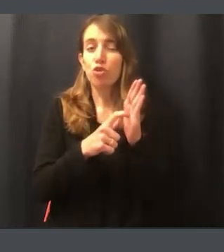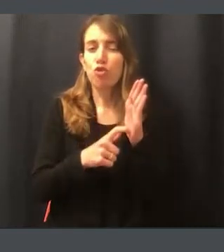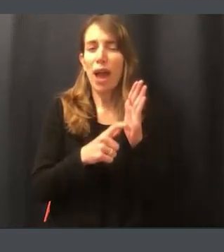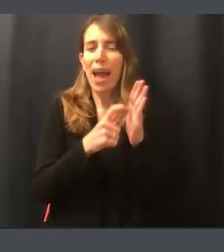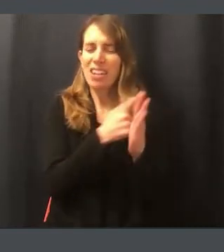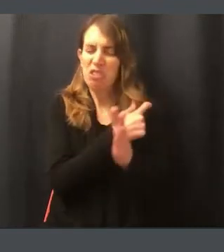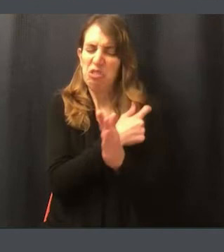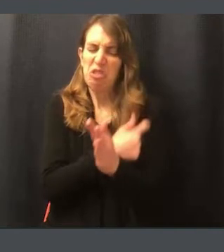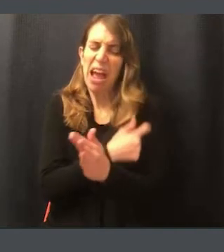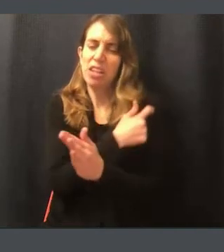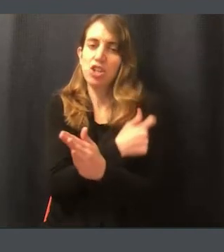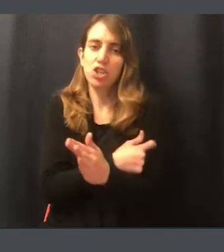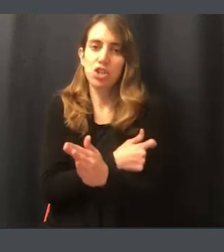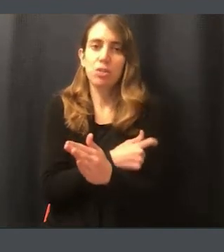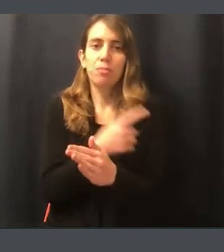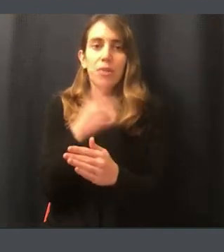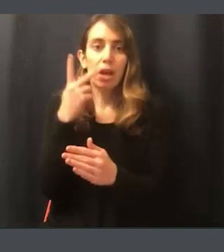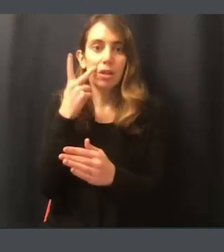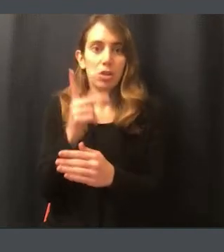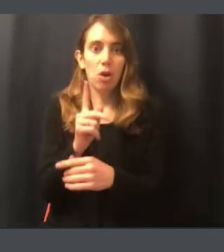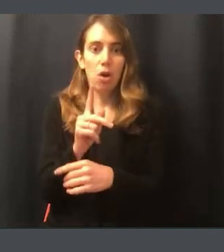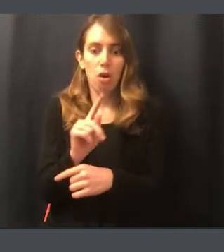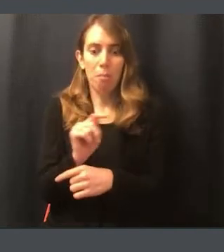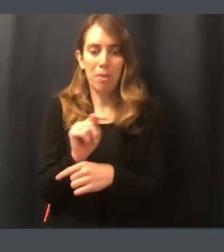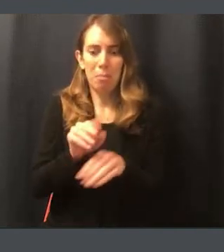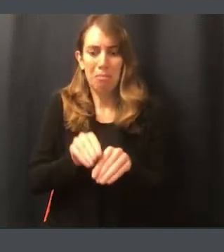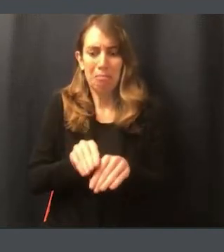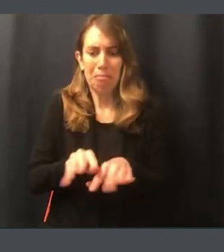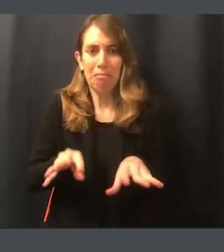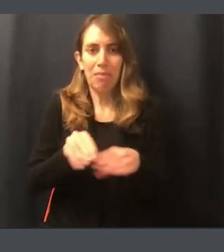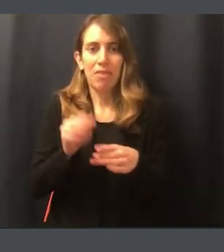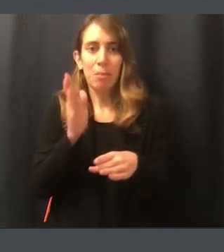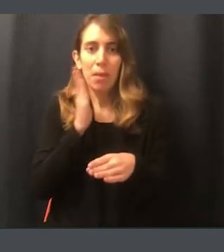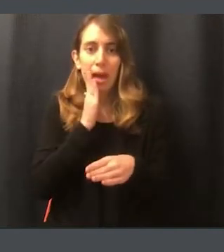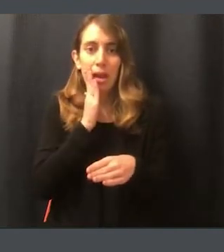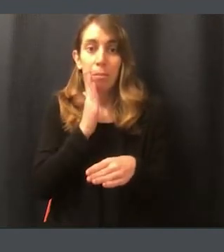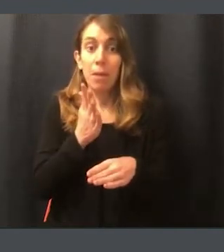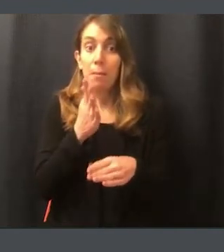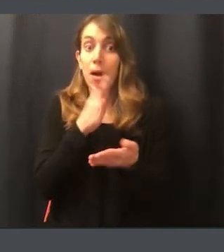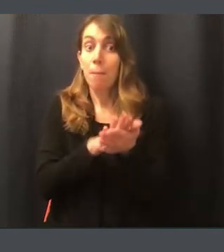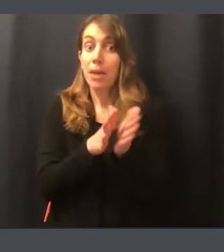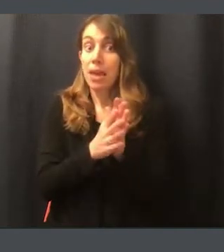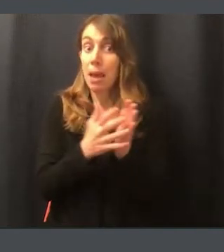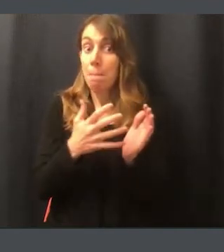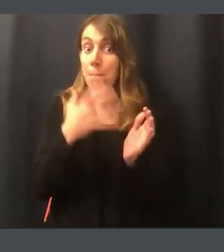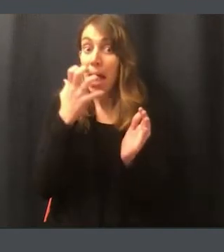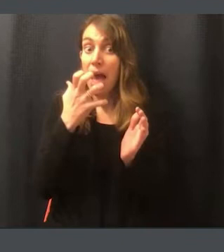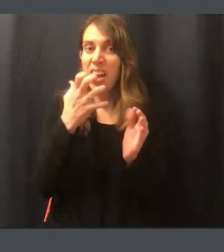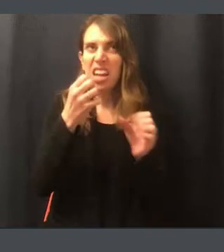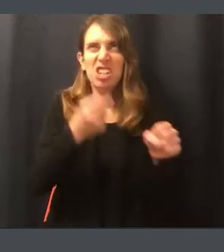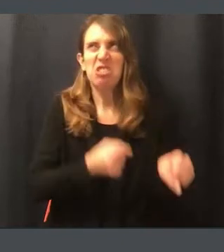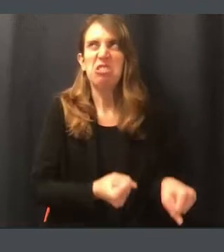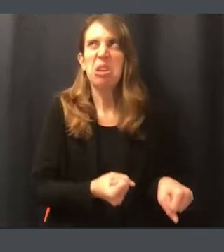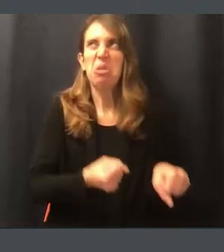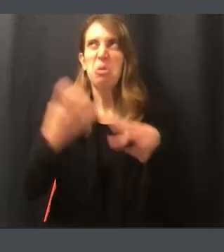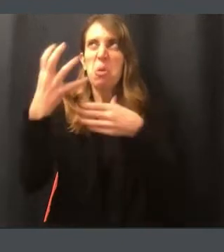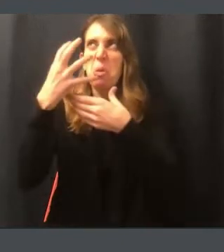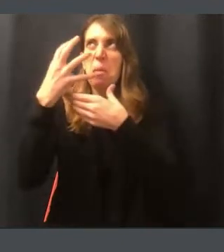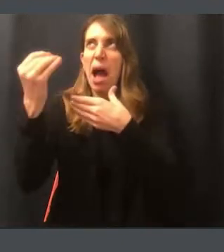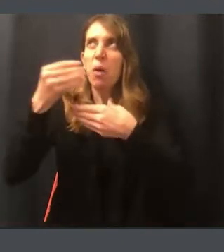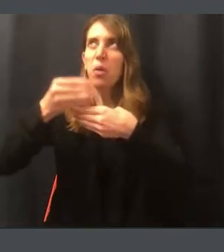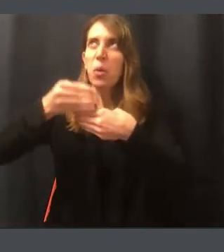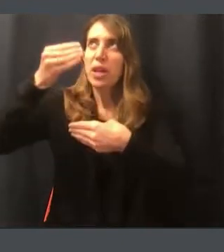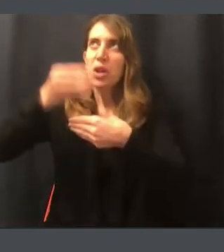My mom got mad, and she threw him out the window, right? And I was like, what happened,